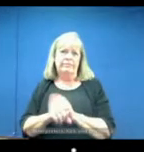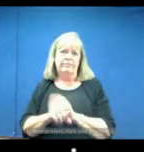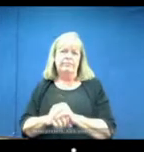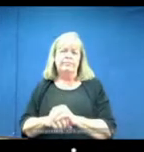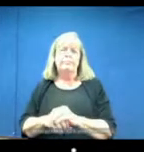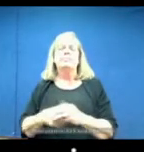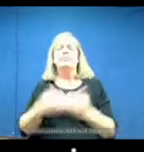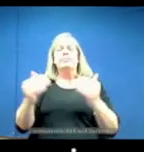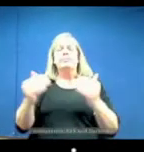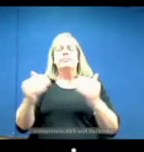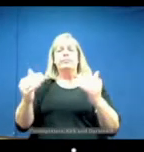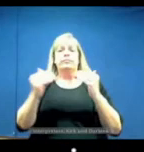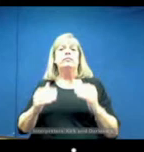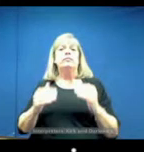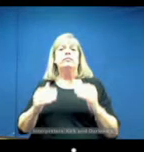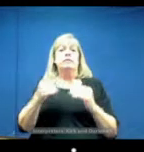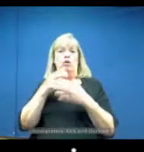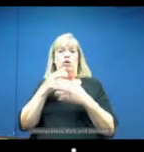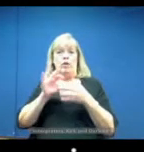Relationship rape.